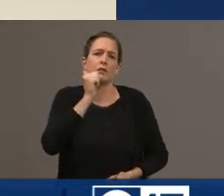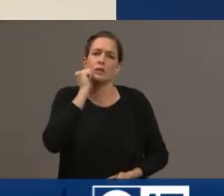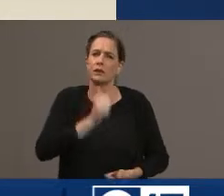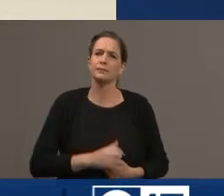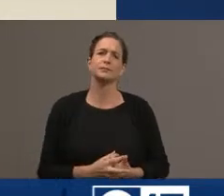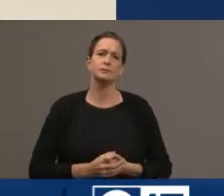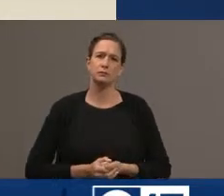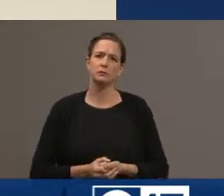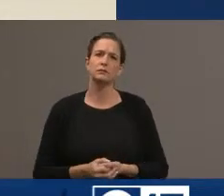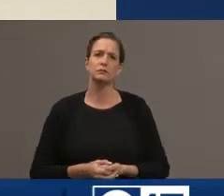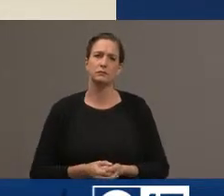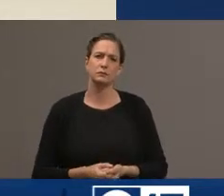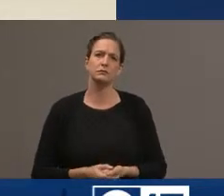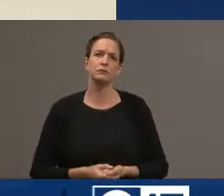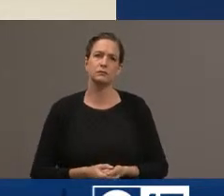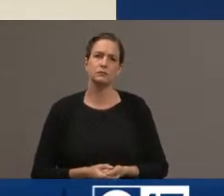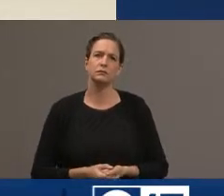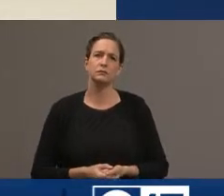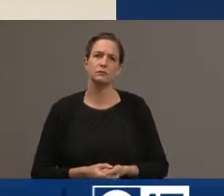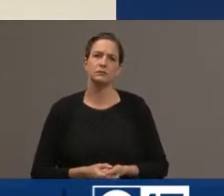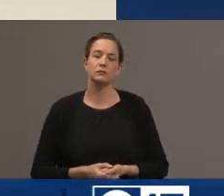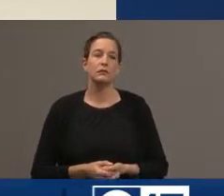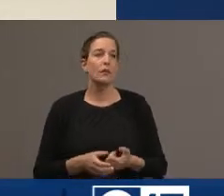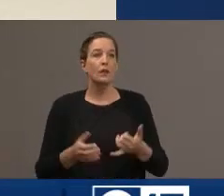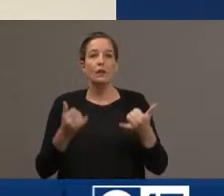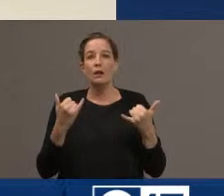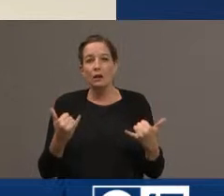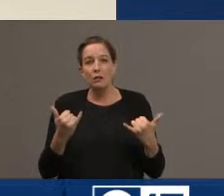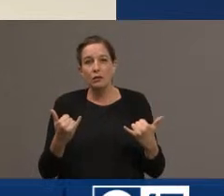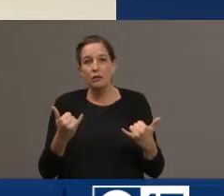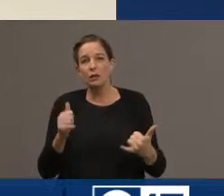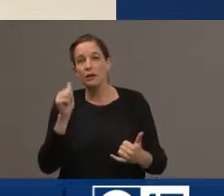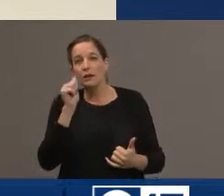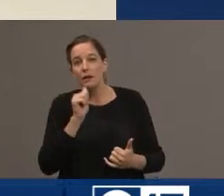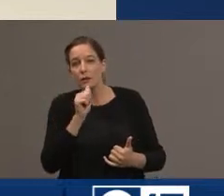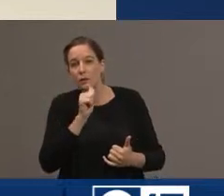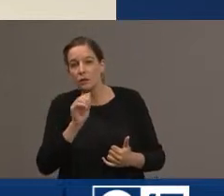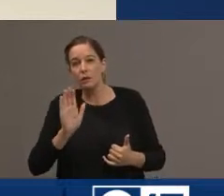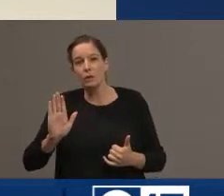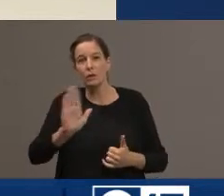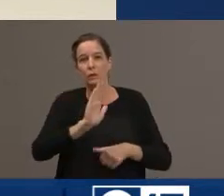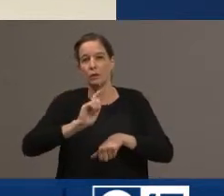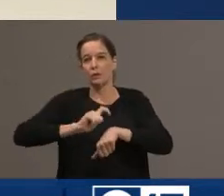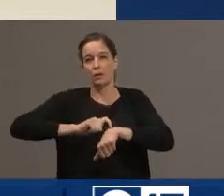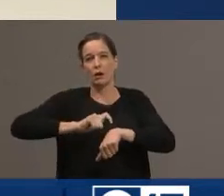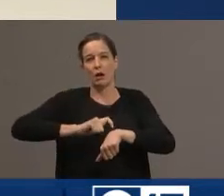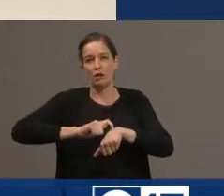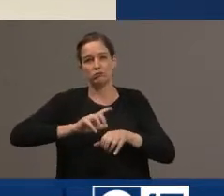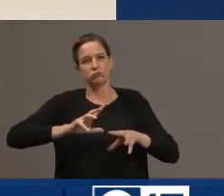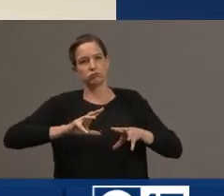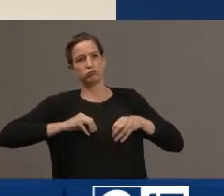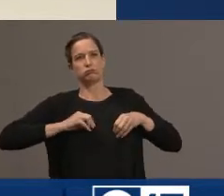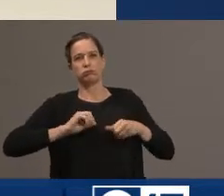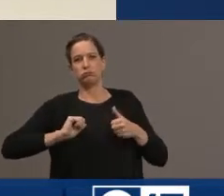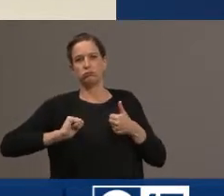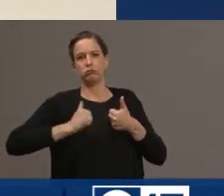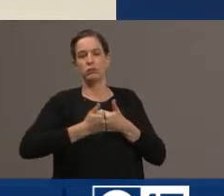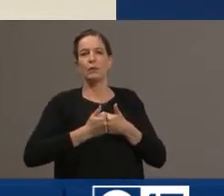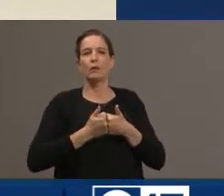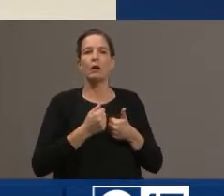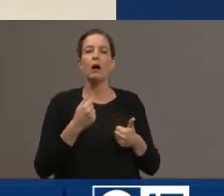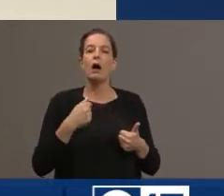Now, this is Arizona's time of challenge. I don't want there to be any illusion or